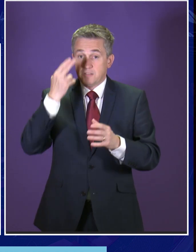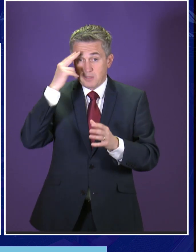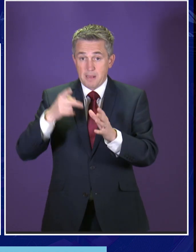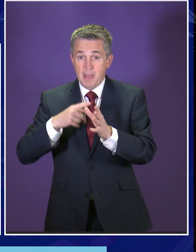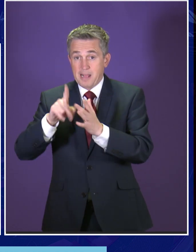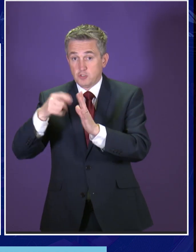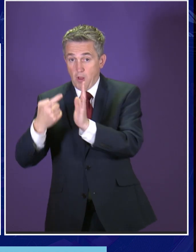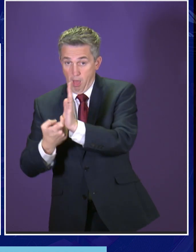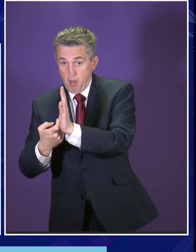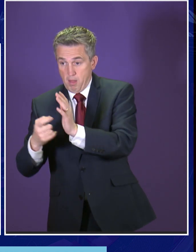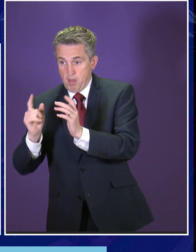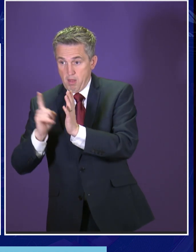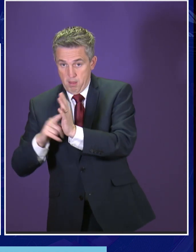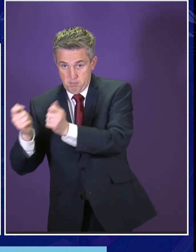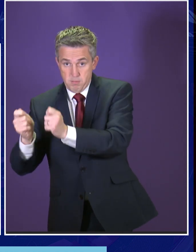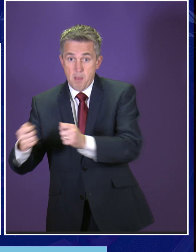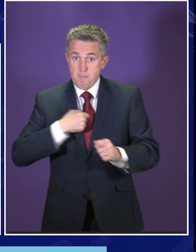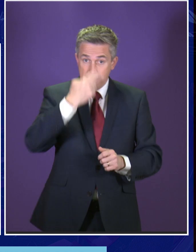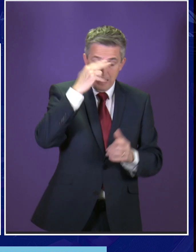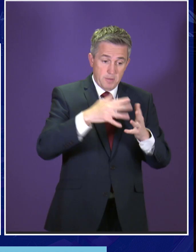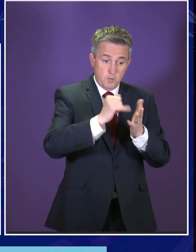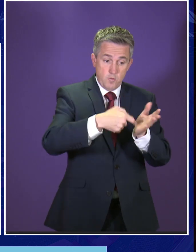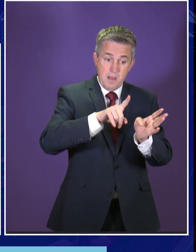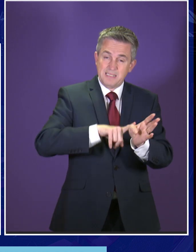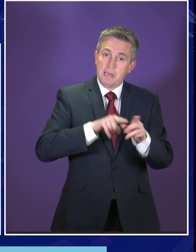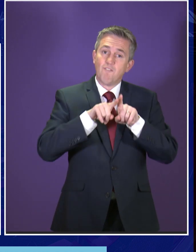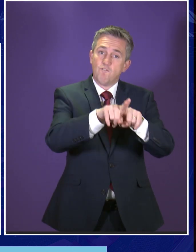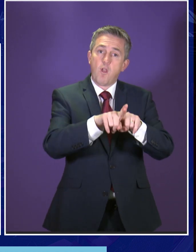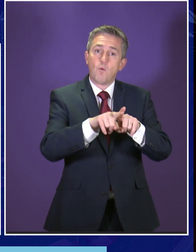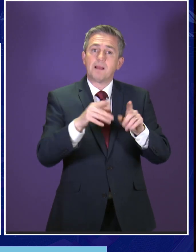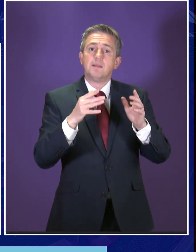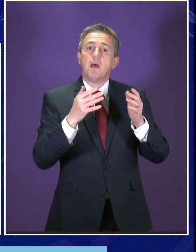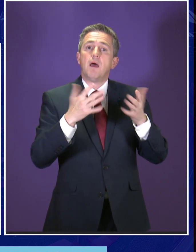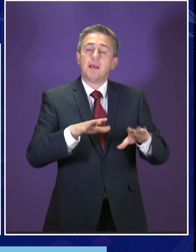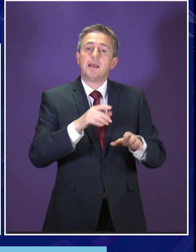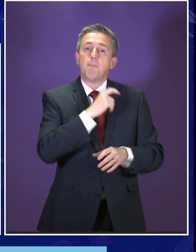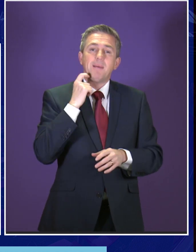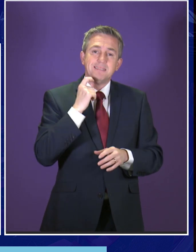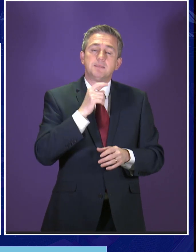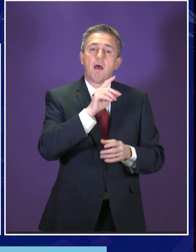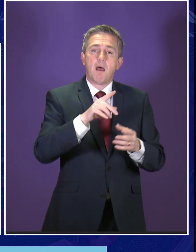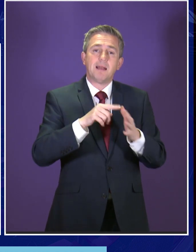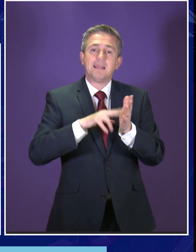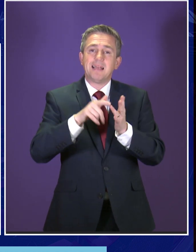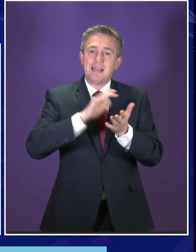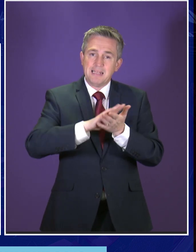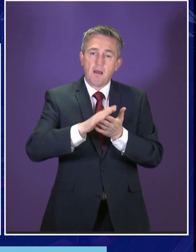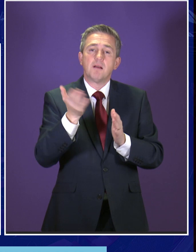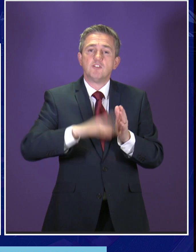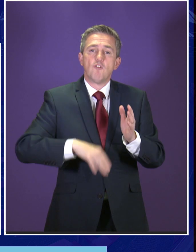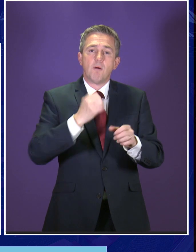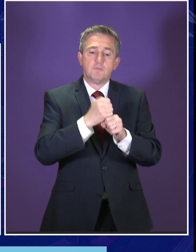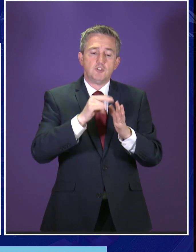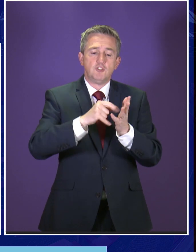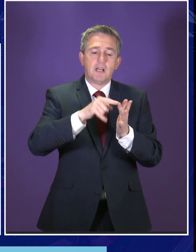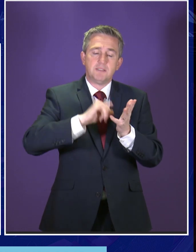I am Wesley James Enoch. Wesley after the Methodist ministers, James after the apostle, and Enoch comes from Genesis 26 and